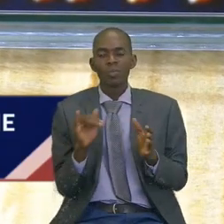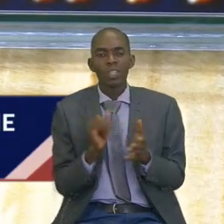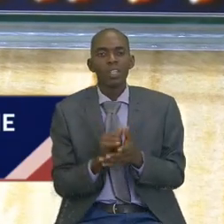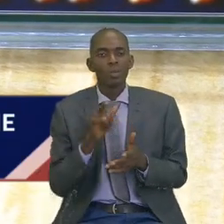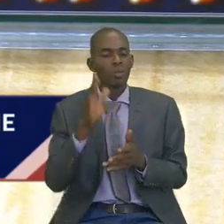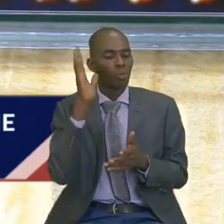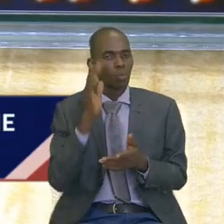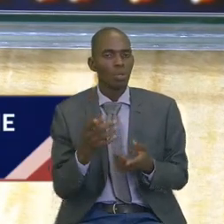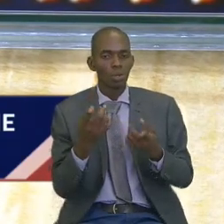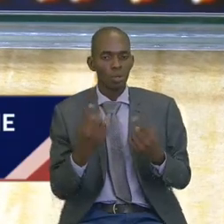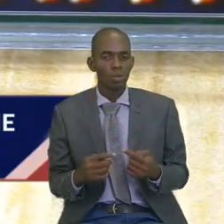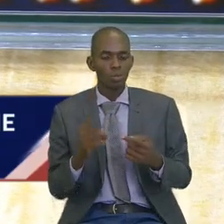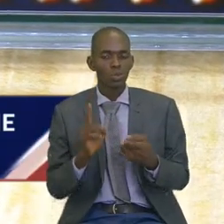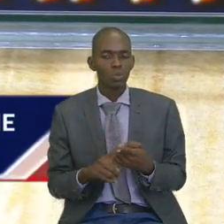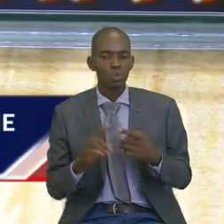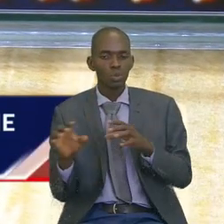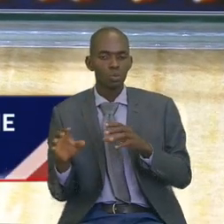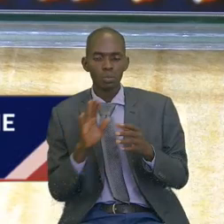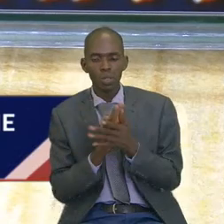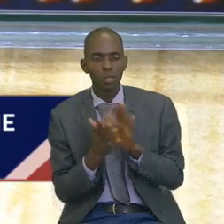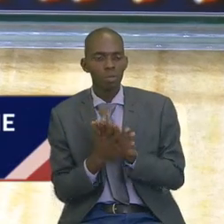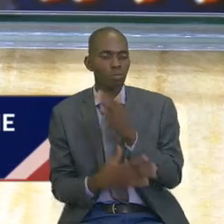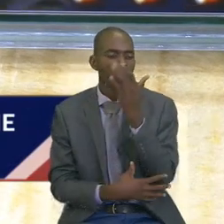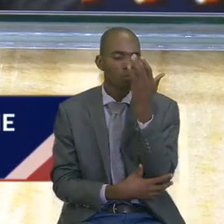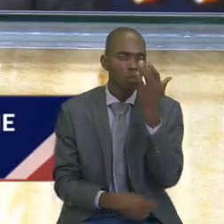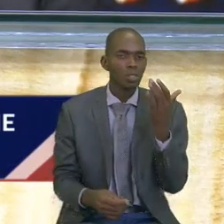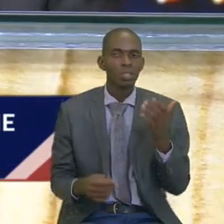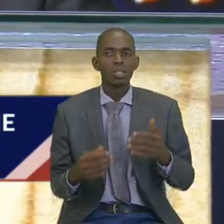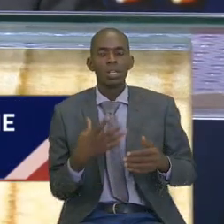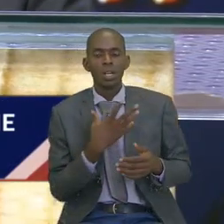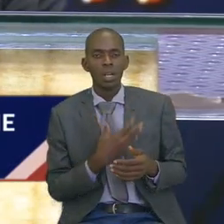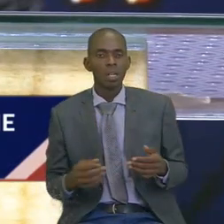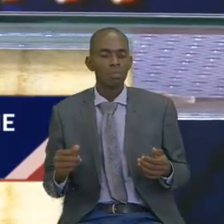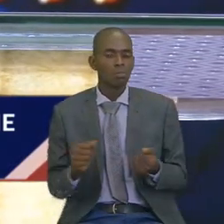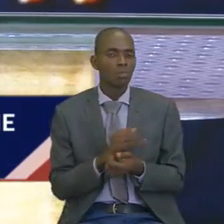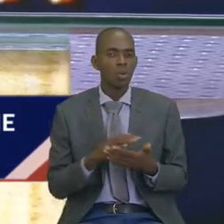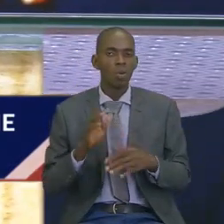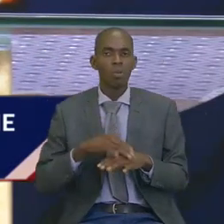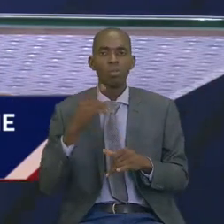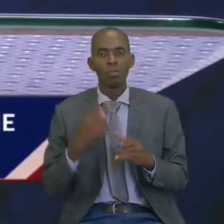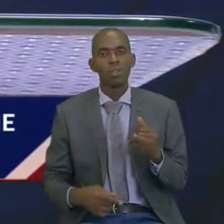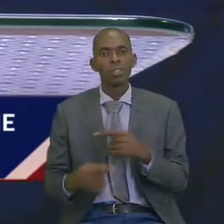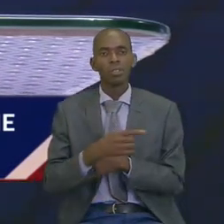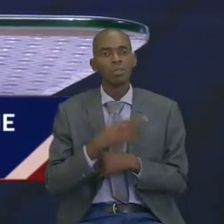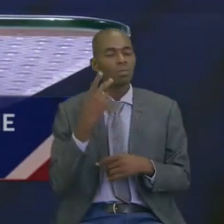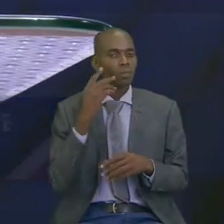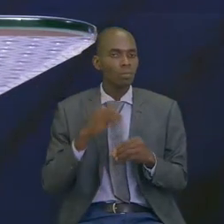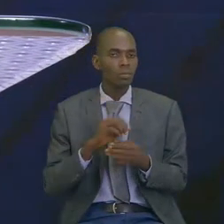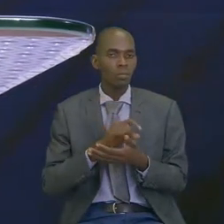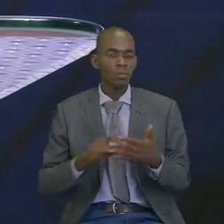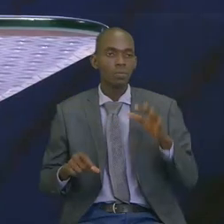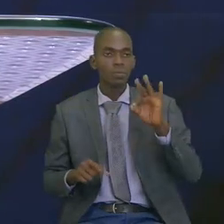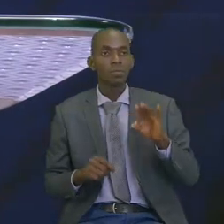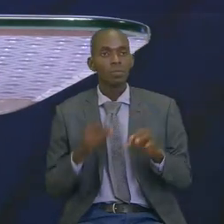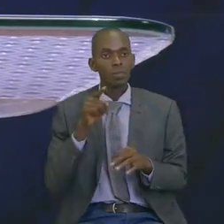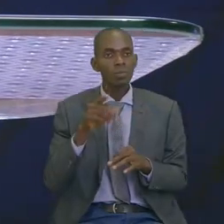to penury and poverty and perdition on the final day. Look at verse 9. In verse 9,